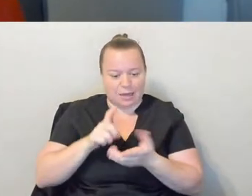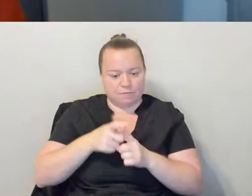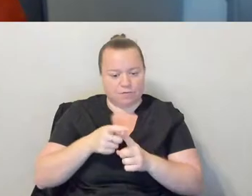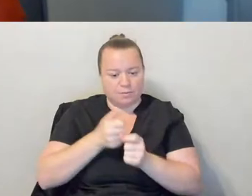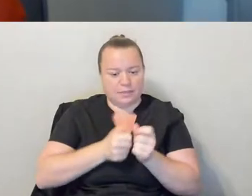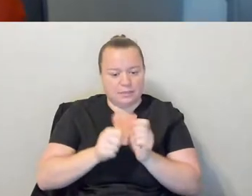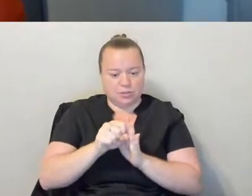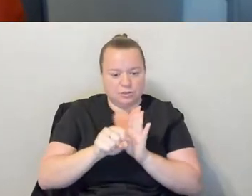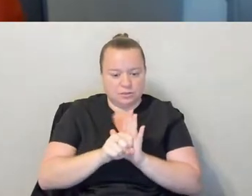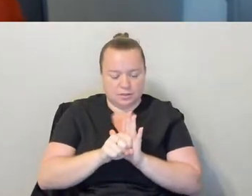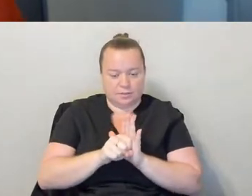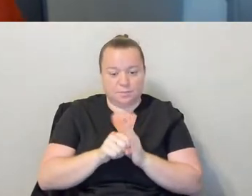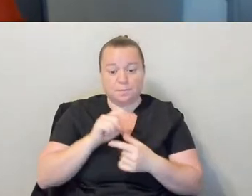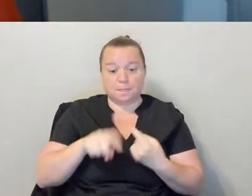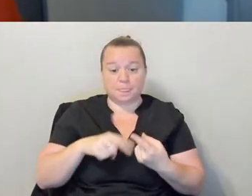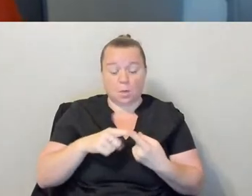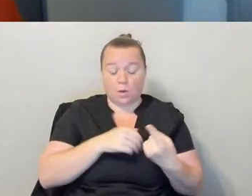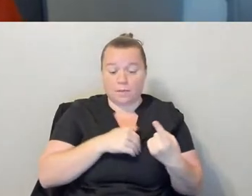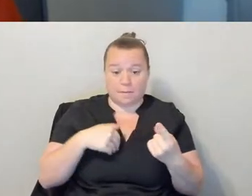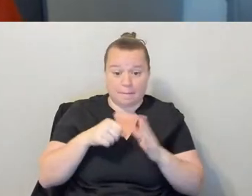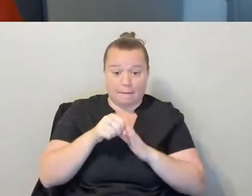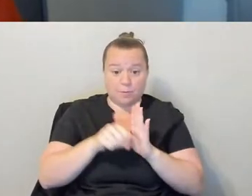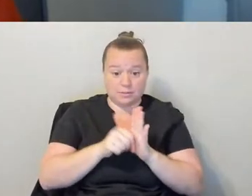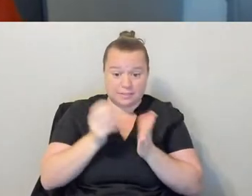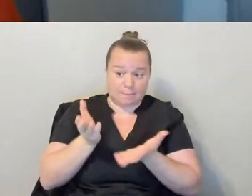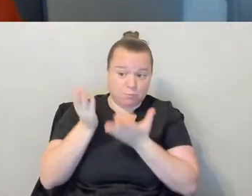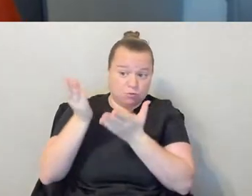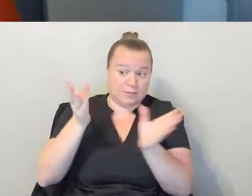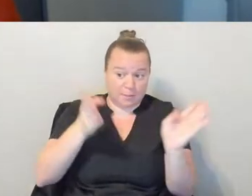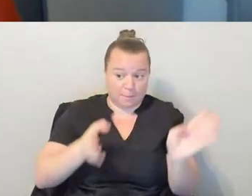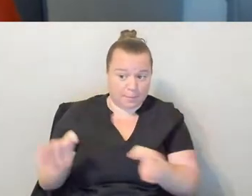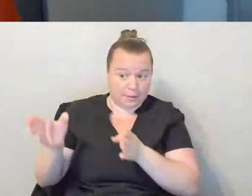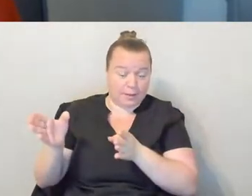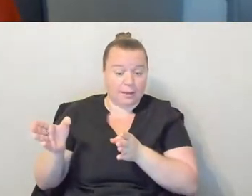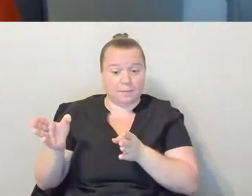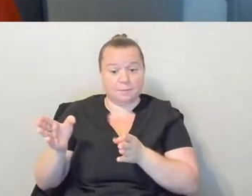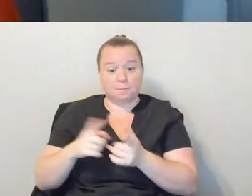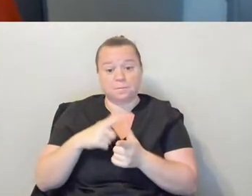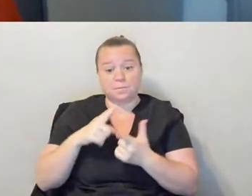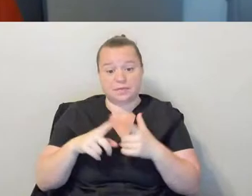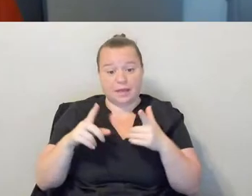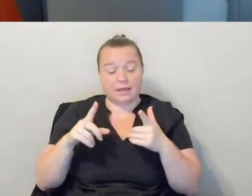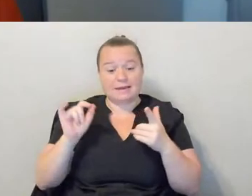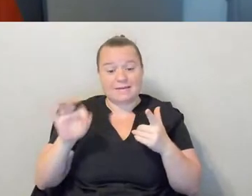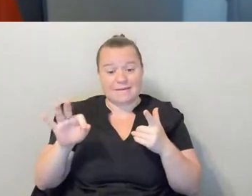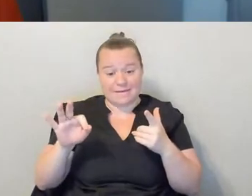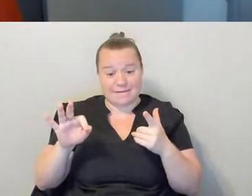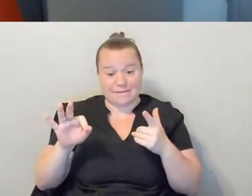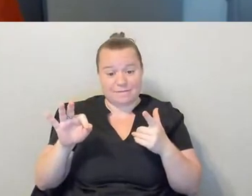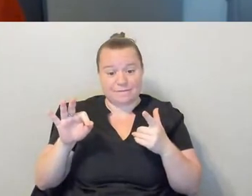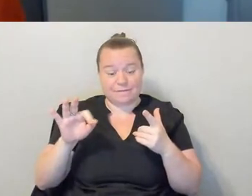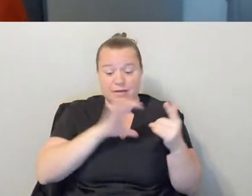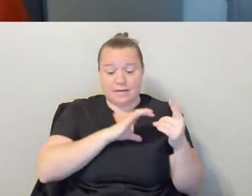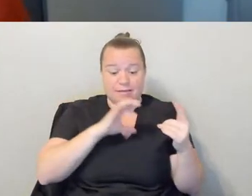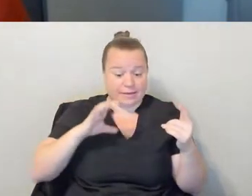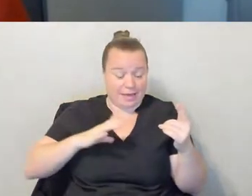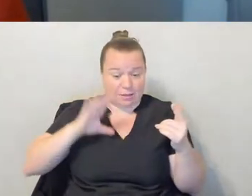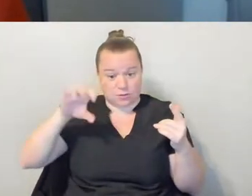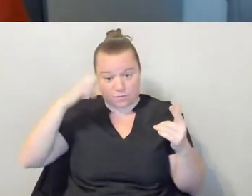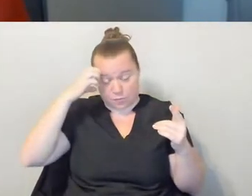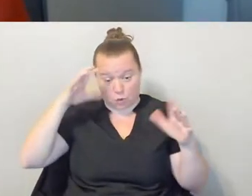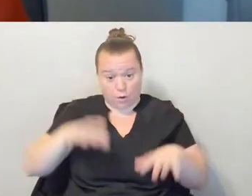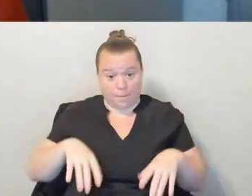And once the member state presents the plan, then it is adopted by the Council. And